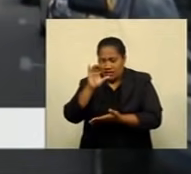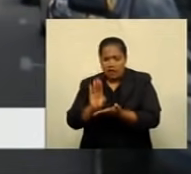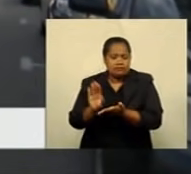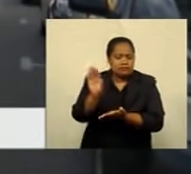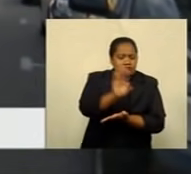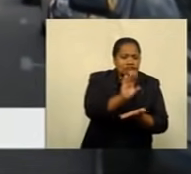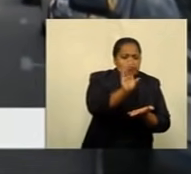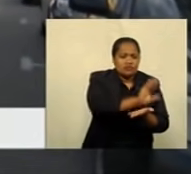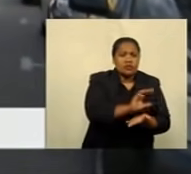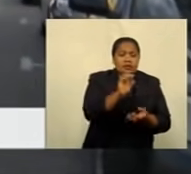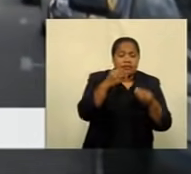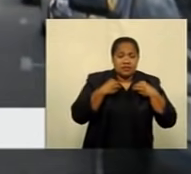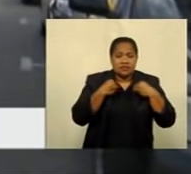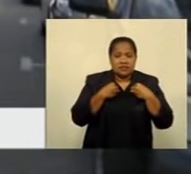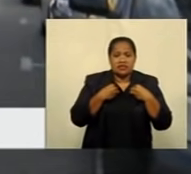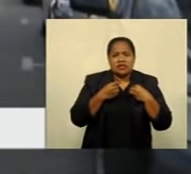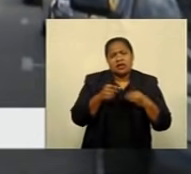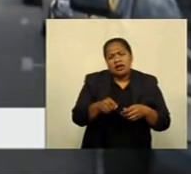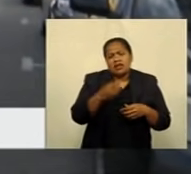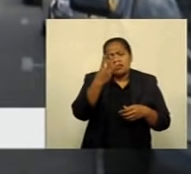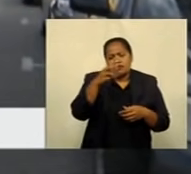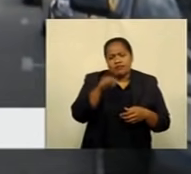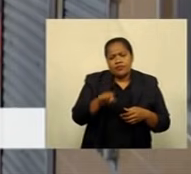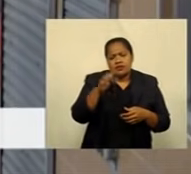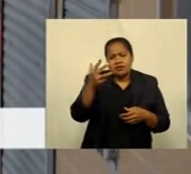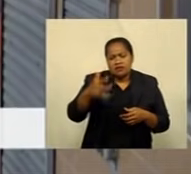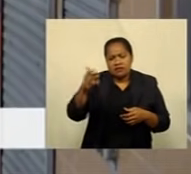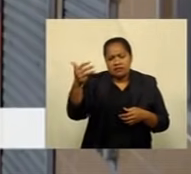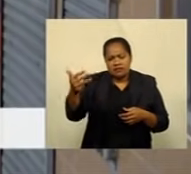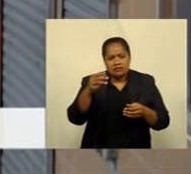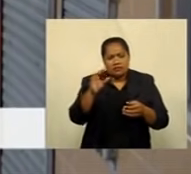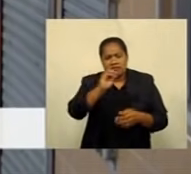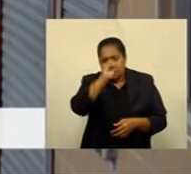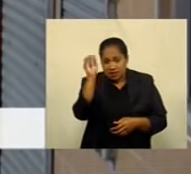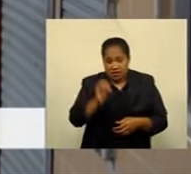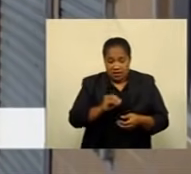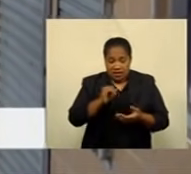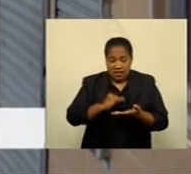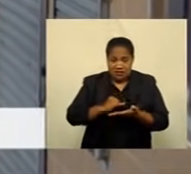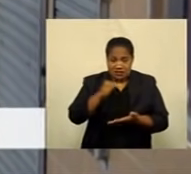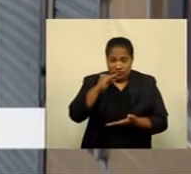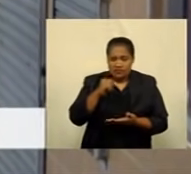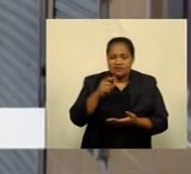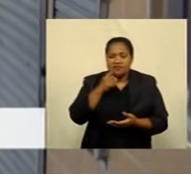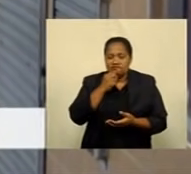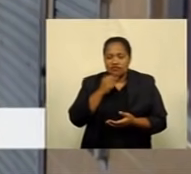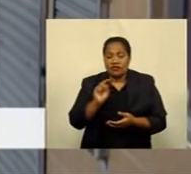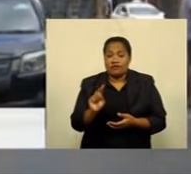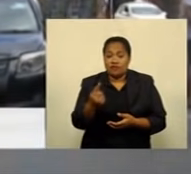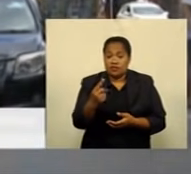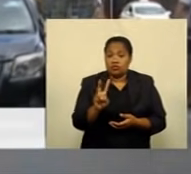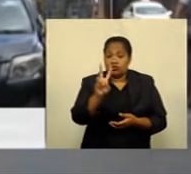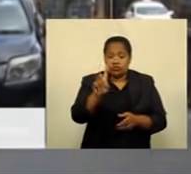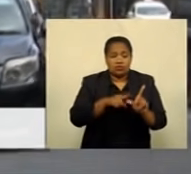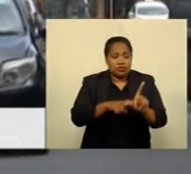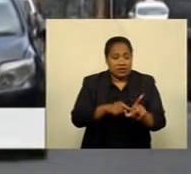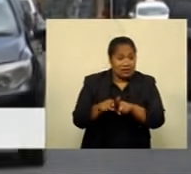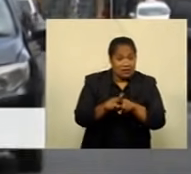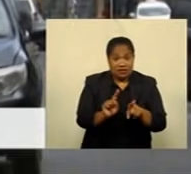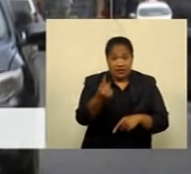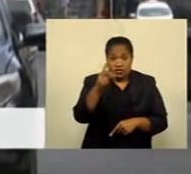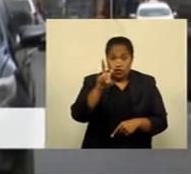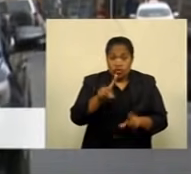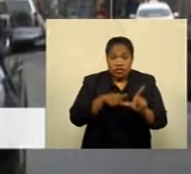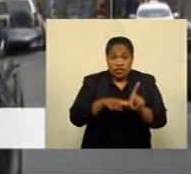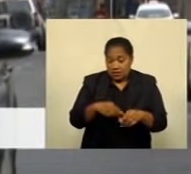of 3.99% as interest-only loans for the first 2 years. This means for the first 2 years, none of the businesses will